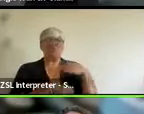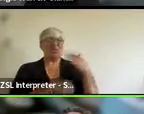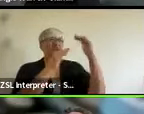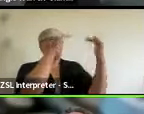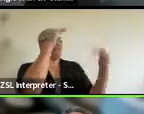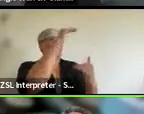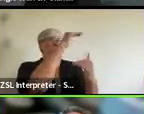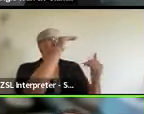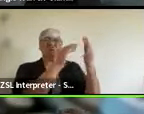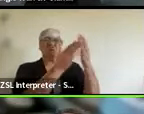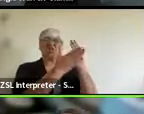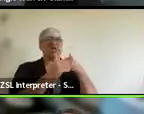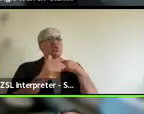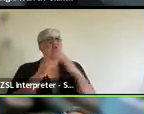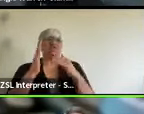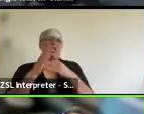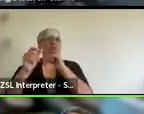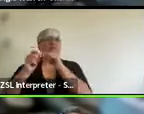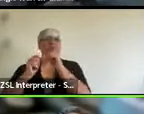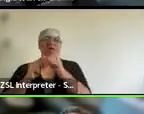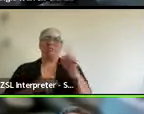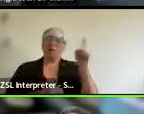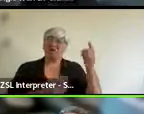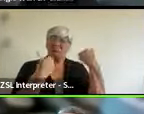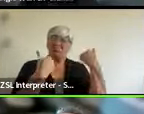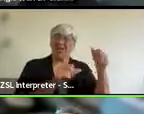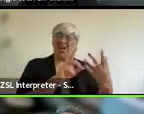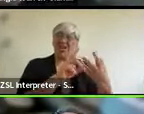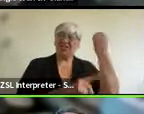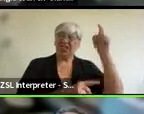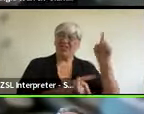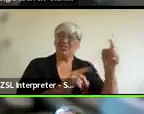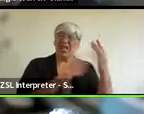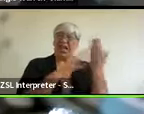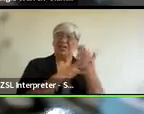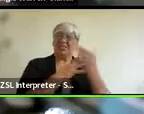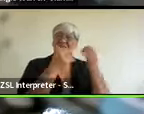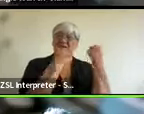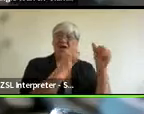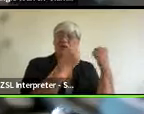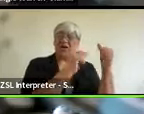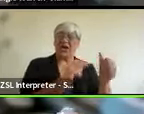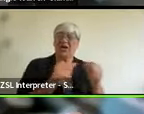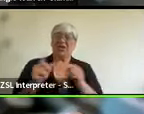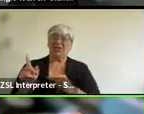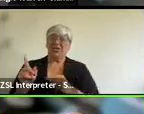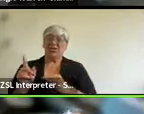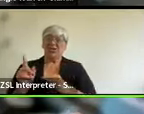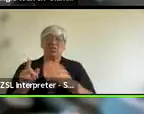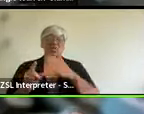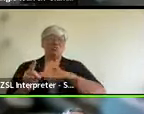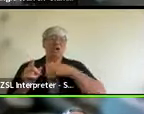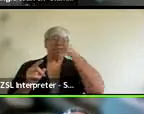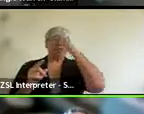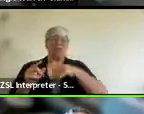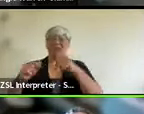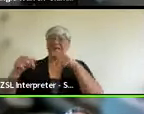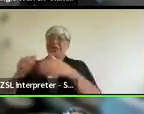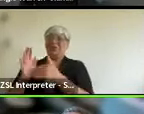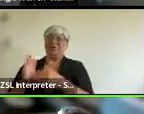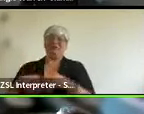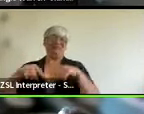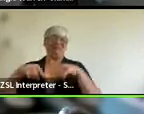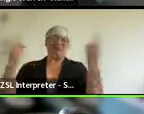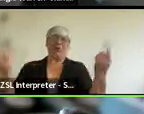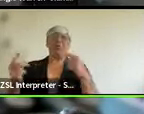so many levels. And yet, look what they have managed to achieve. So contrast this with some typical experiences in New Zealand. Okay, let's go to the